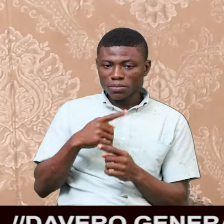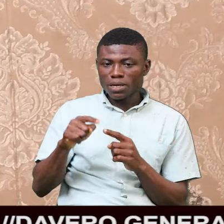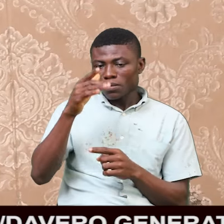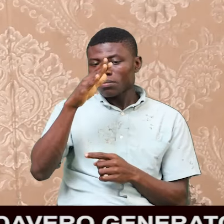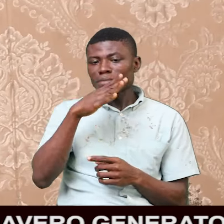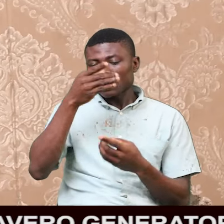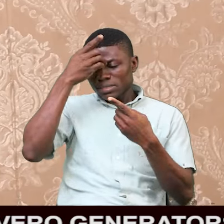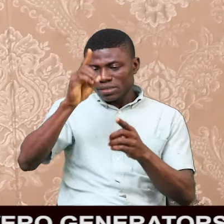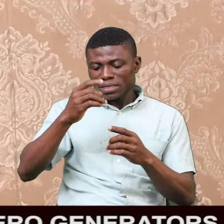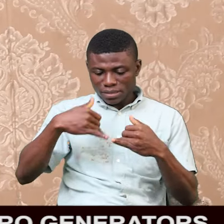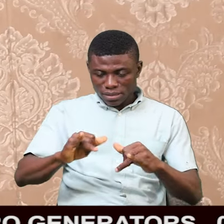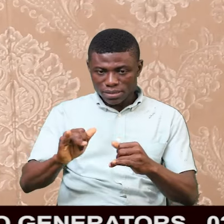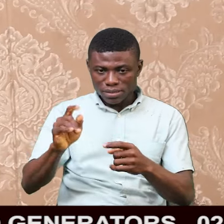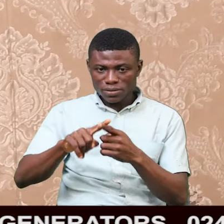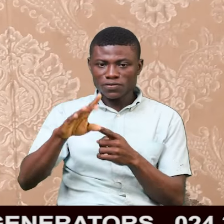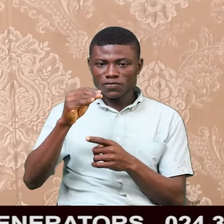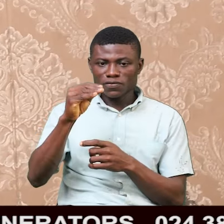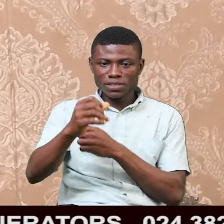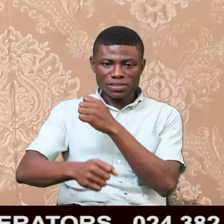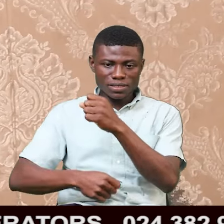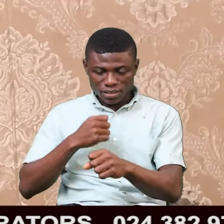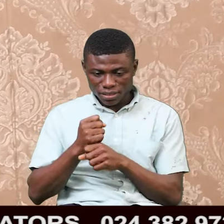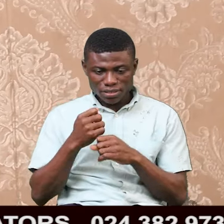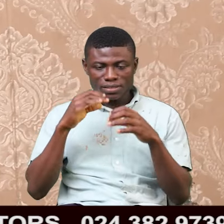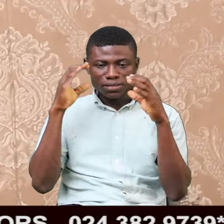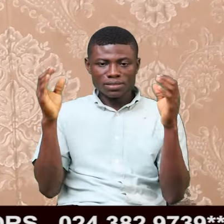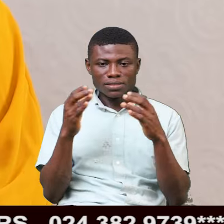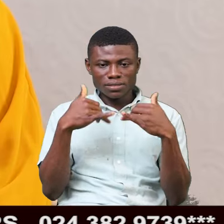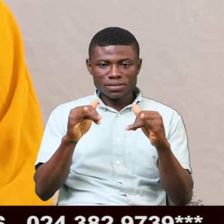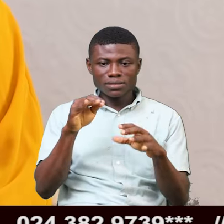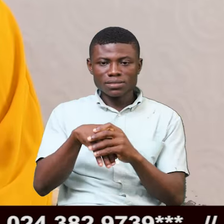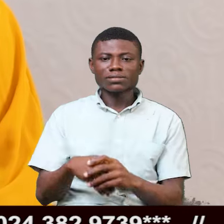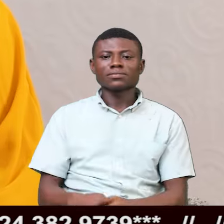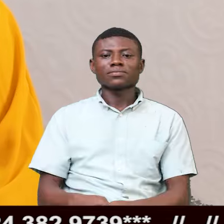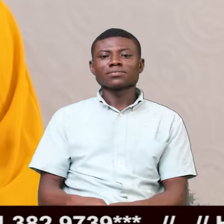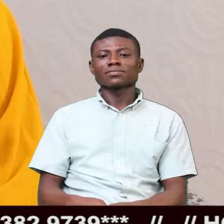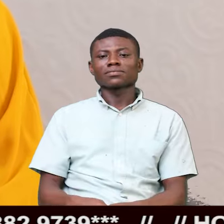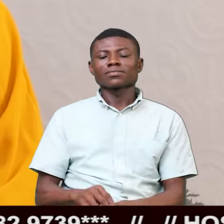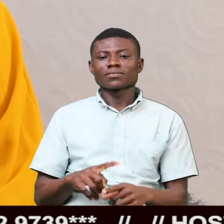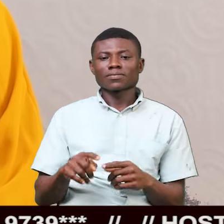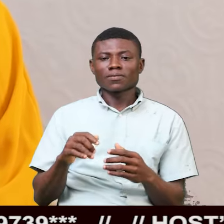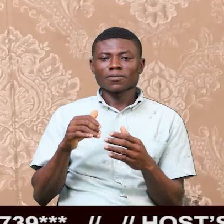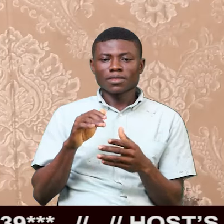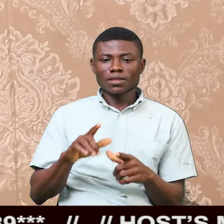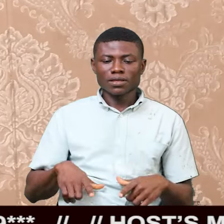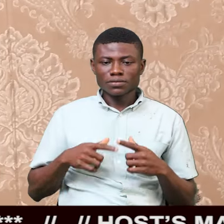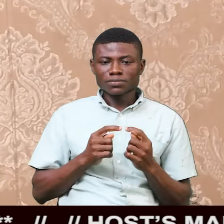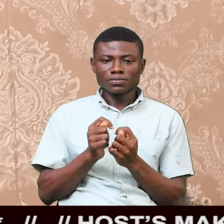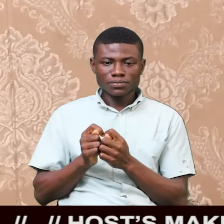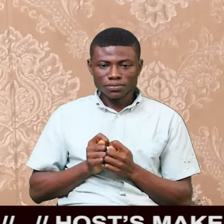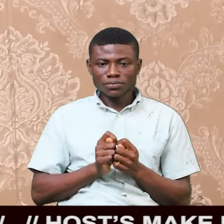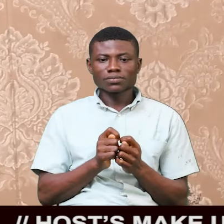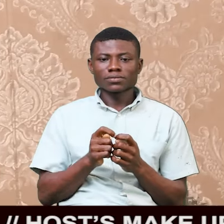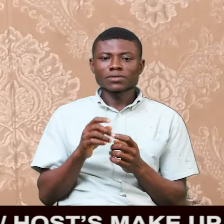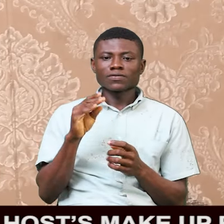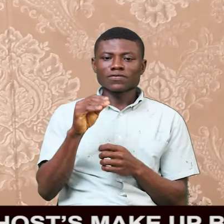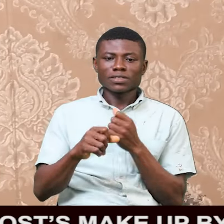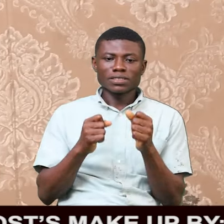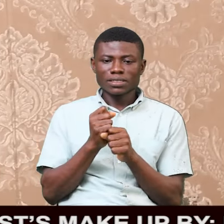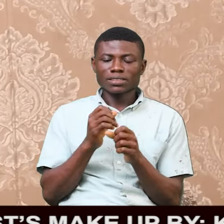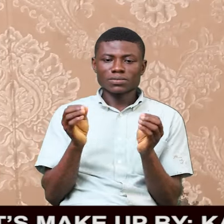determine so bet name. And 50 years, I'm 50 years this year. 50 years, I'm at now worry. And more, 50